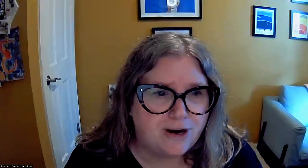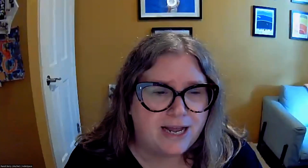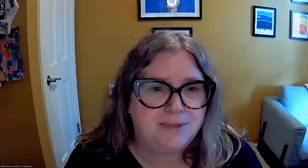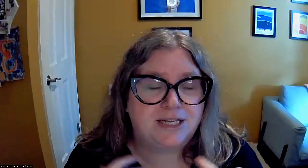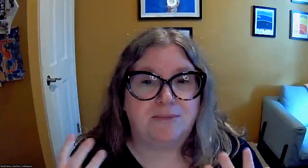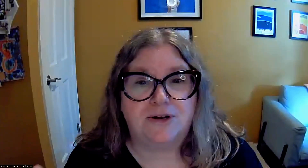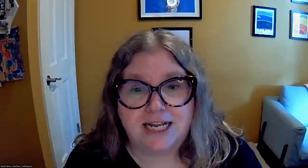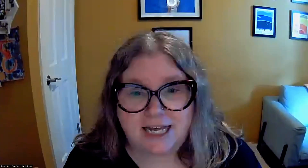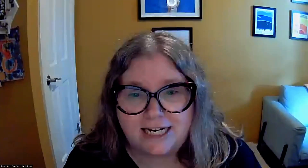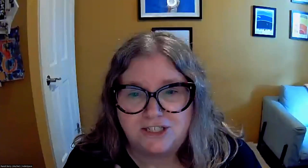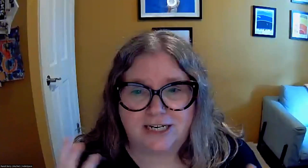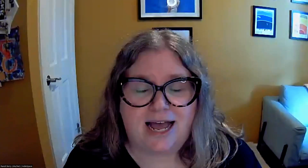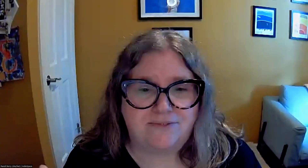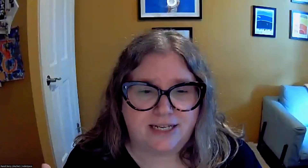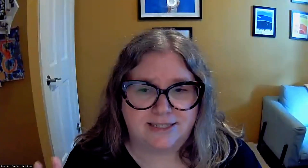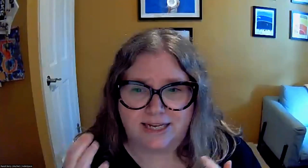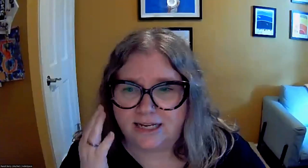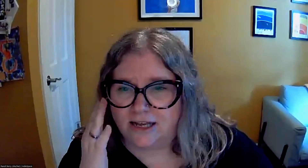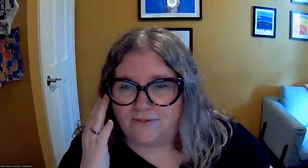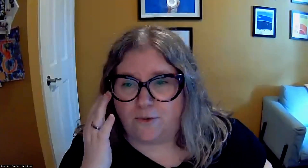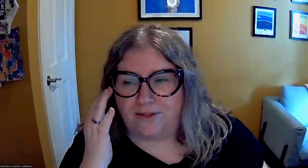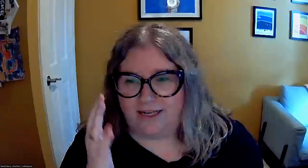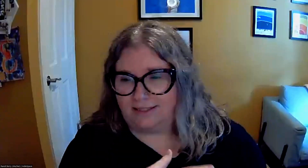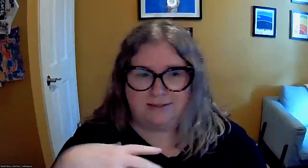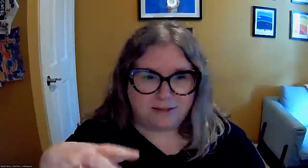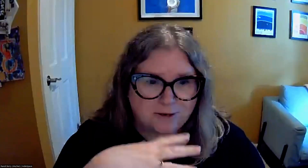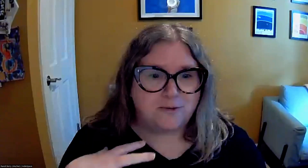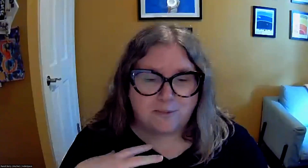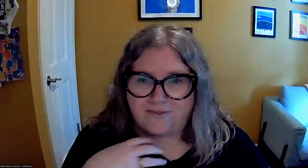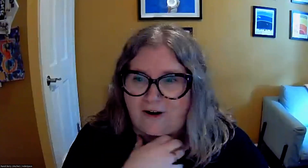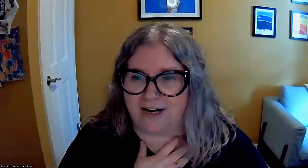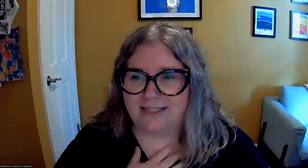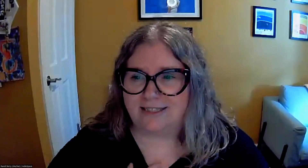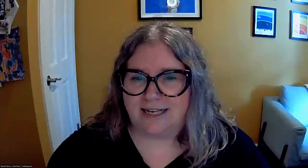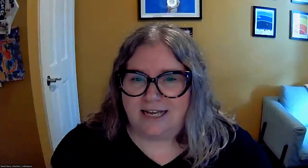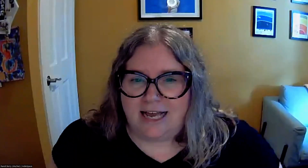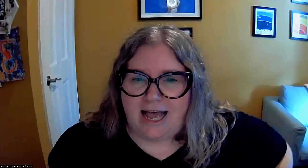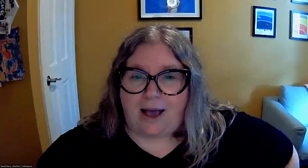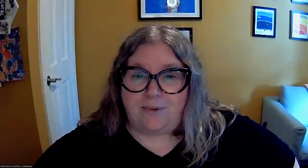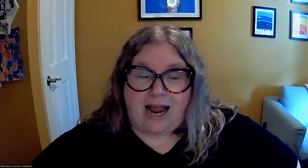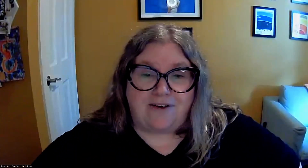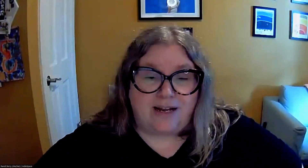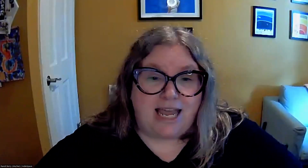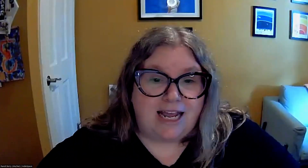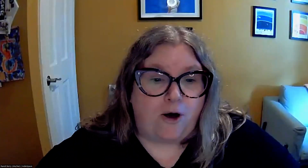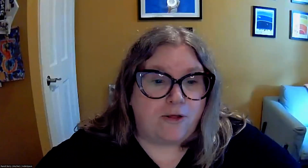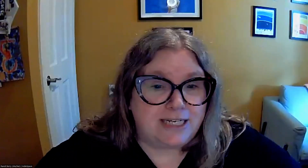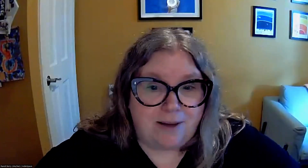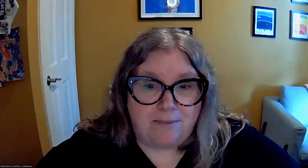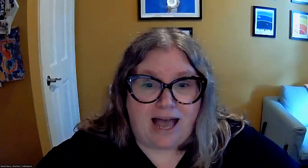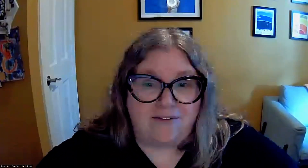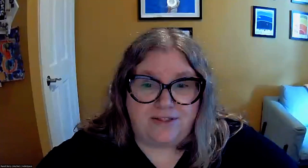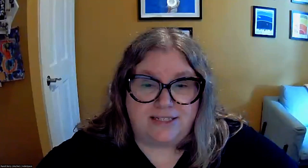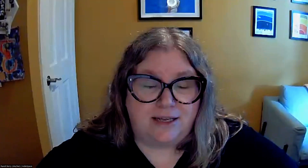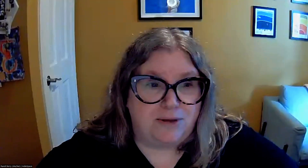estate programs, community connection, and advocacy for this group of artists. We're advocating all the